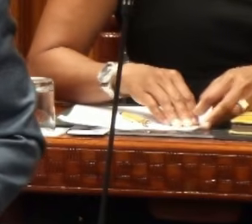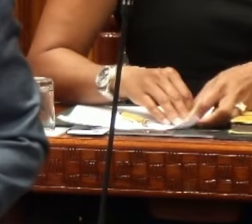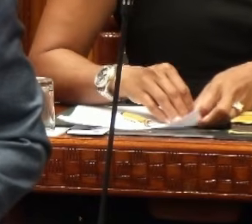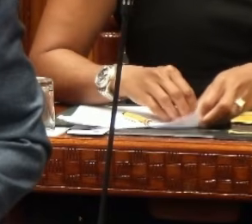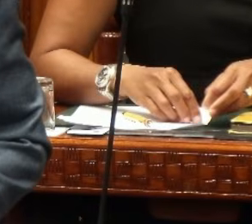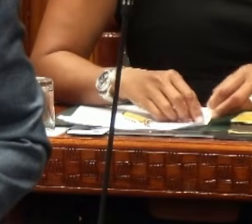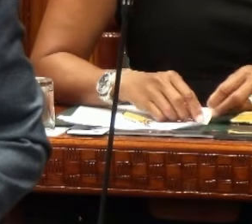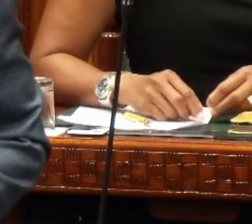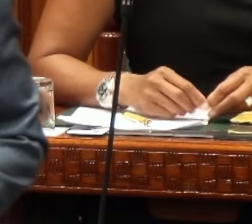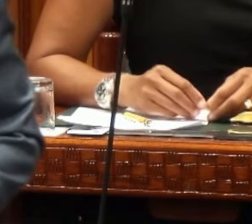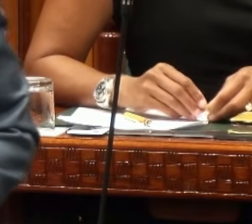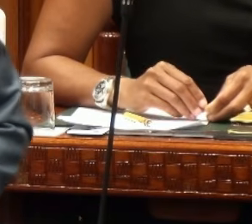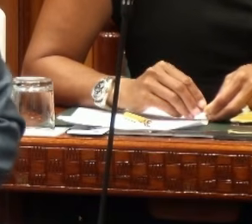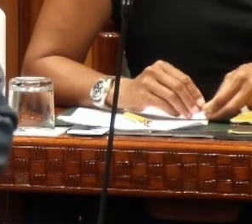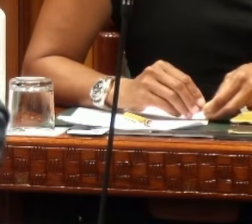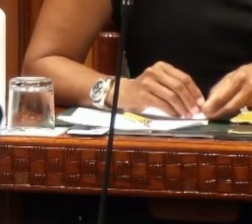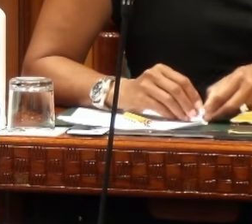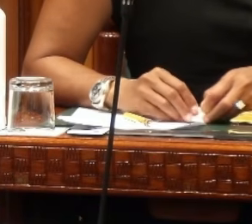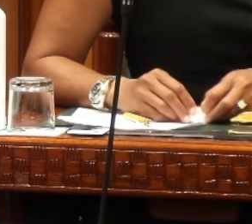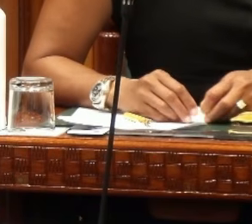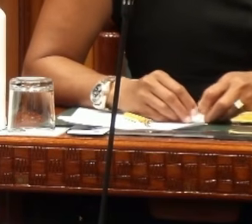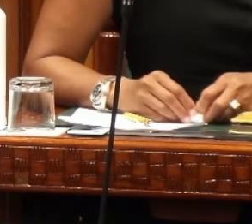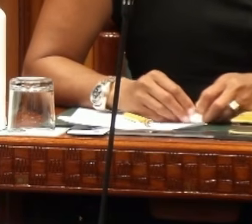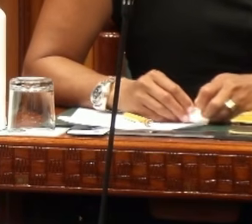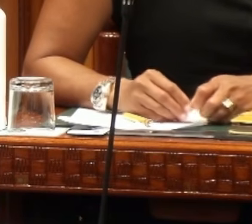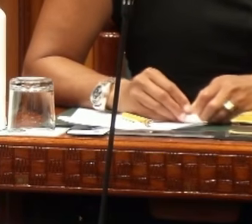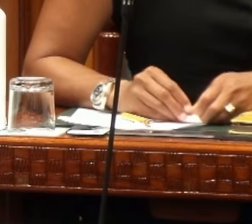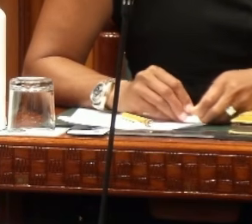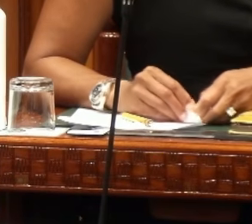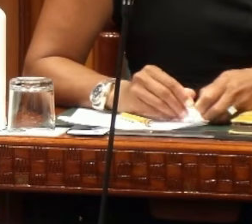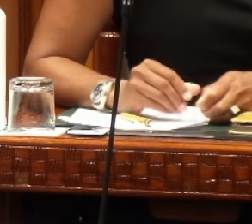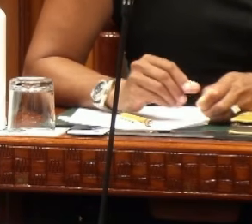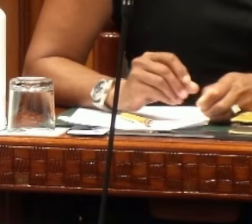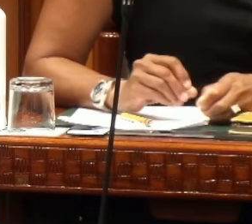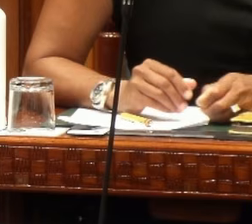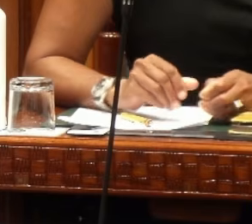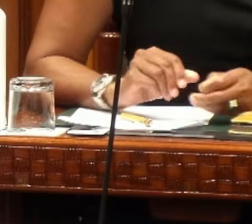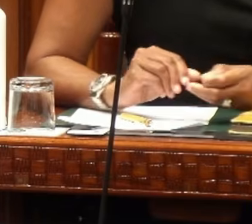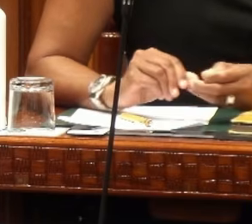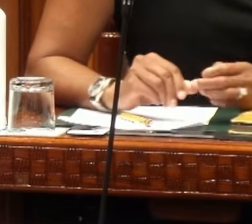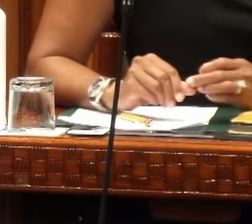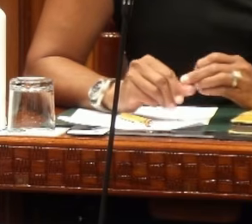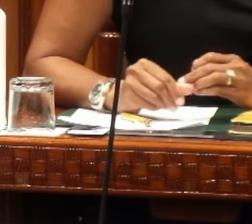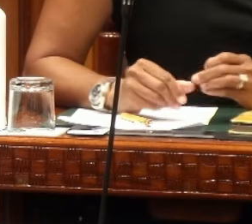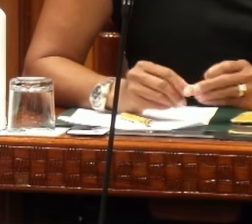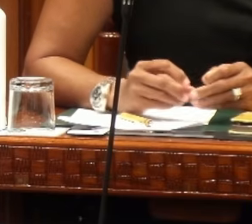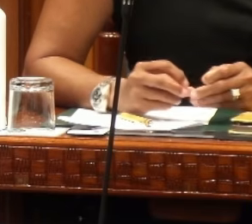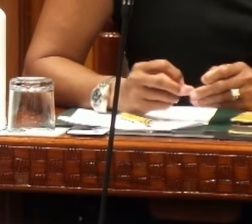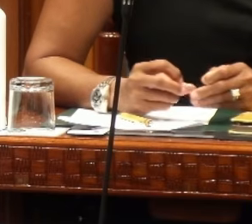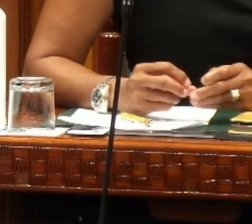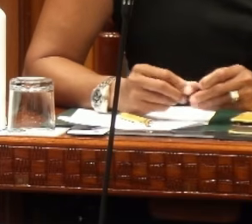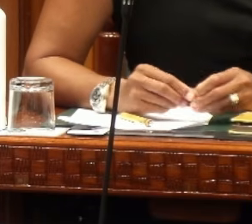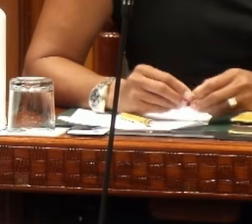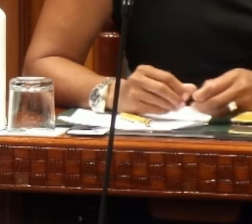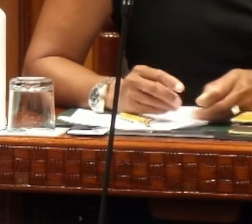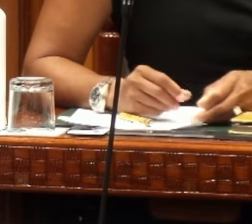a dedicated passenger information and intelligence unit, improving our ability to target high-risk passengers and vessels.